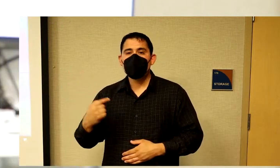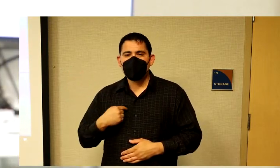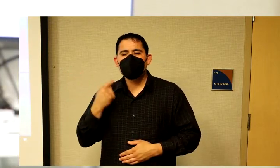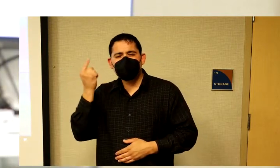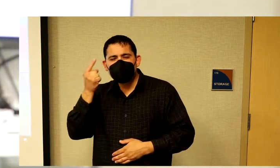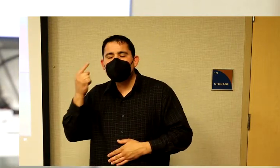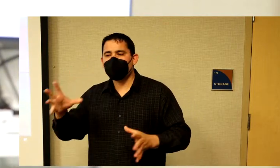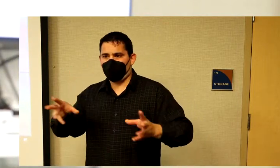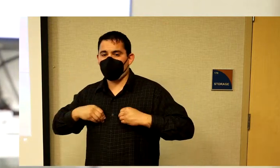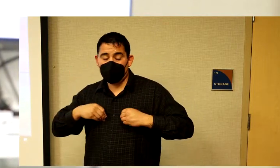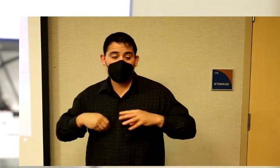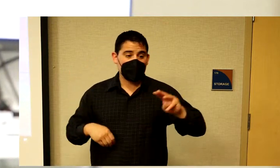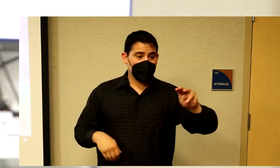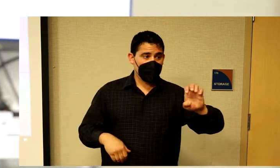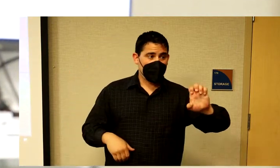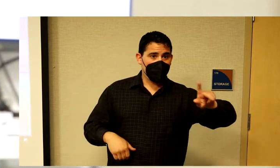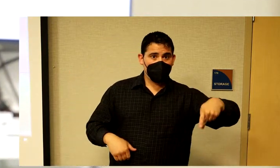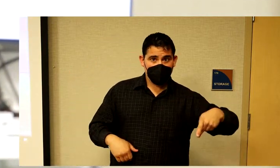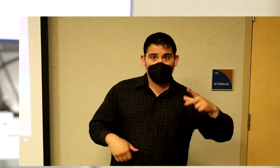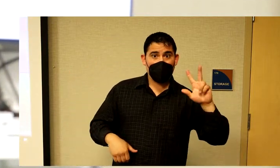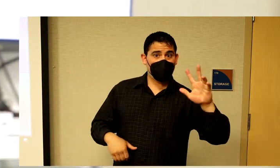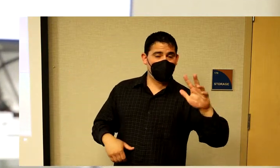and map 5 should be considered.